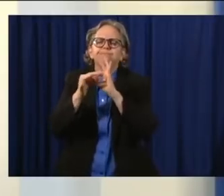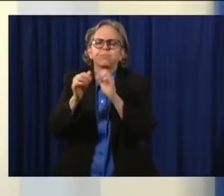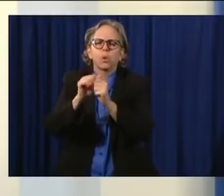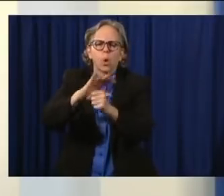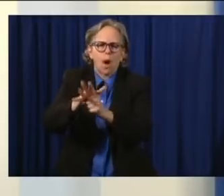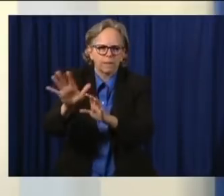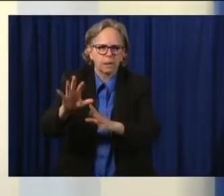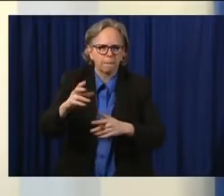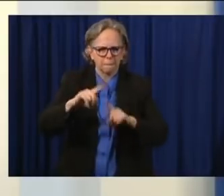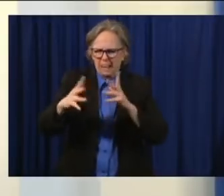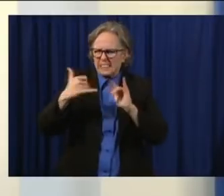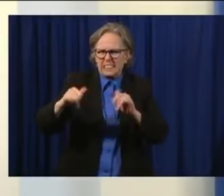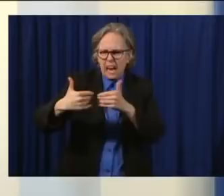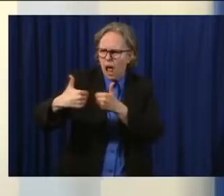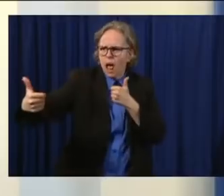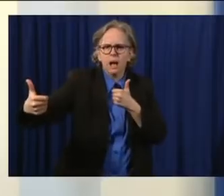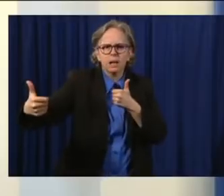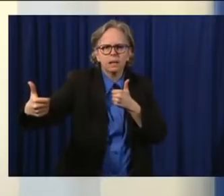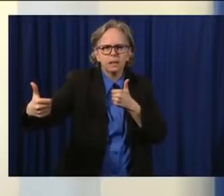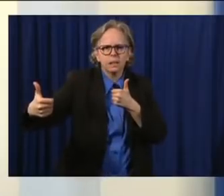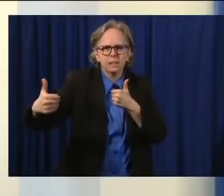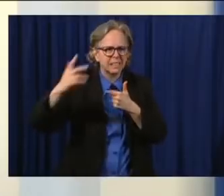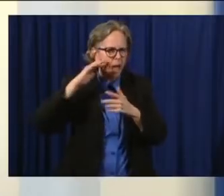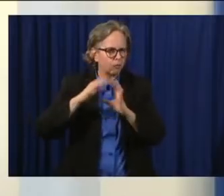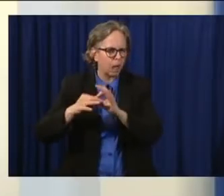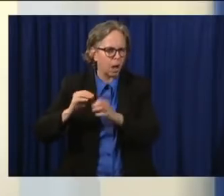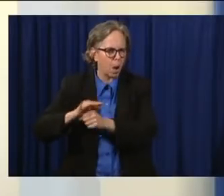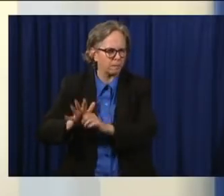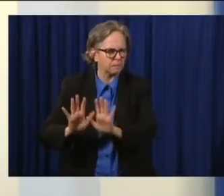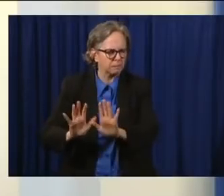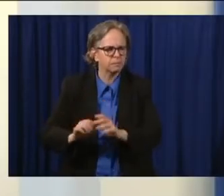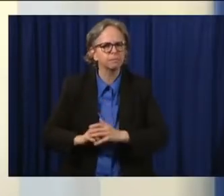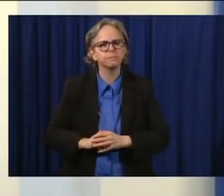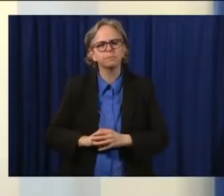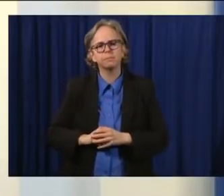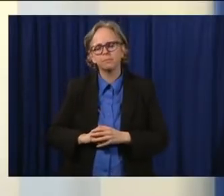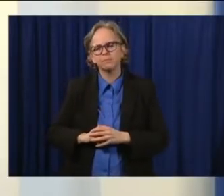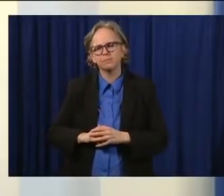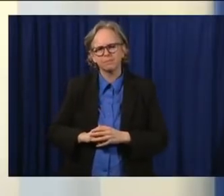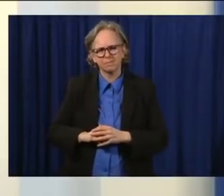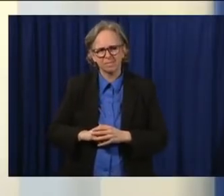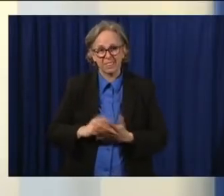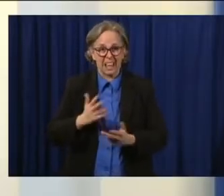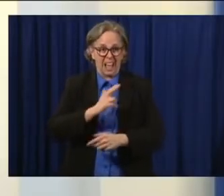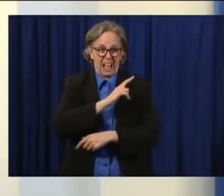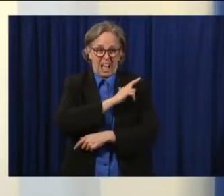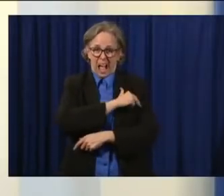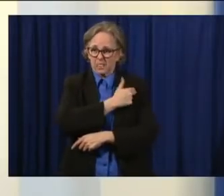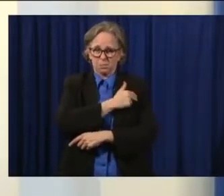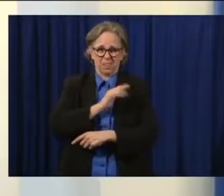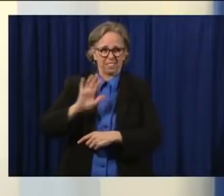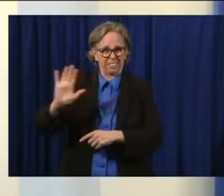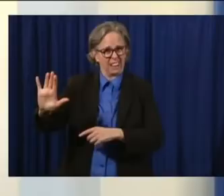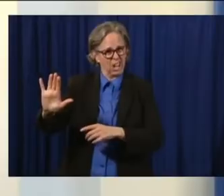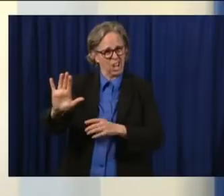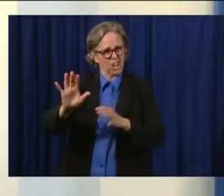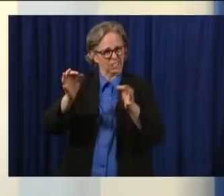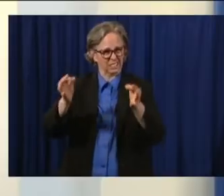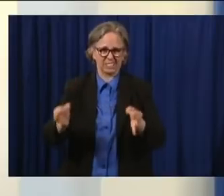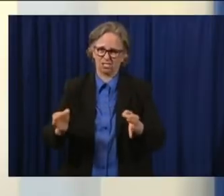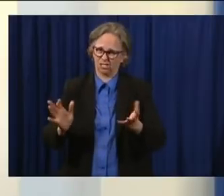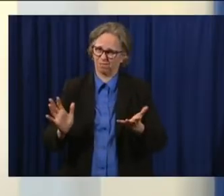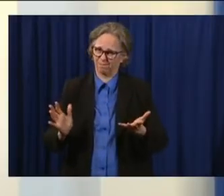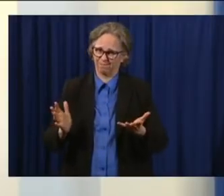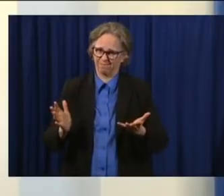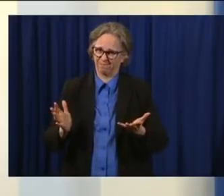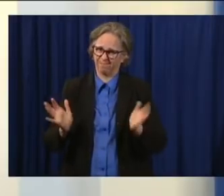is a decision. This wasn't part of an order. It is a decision. It was a decision made by hospitals. I believe they, from what I've